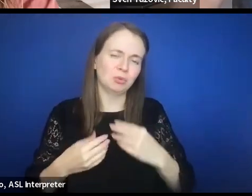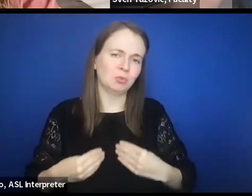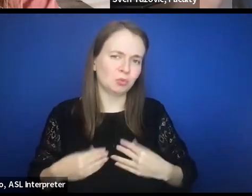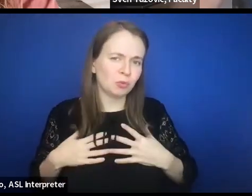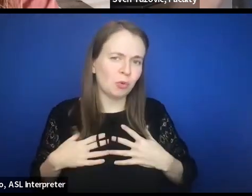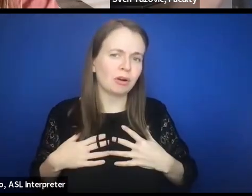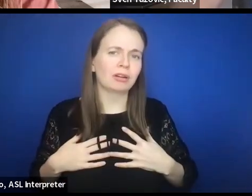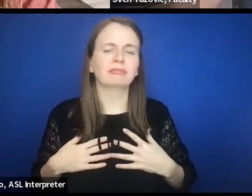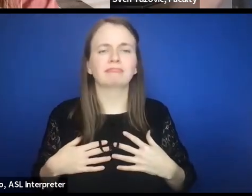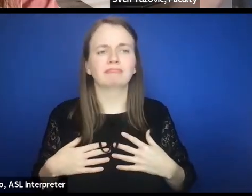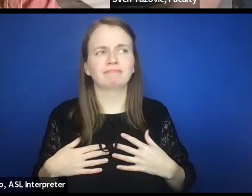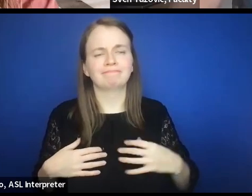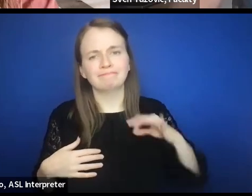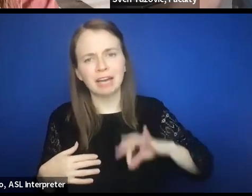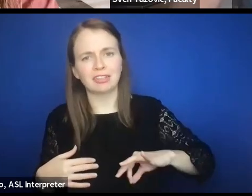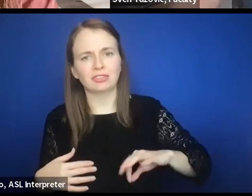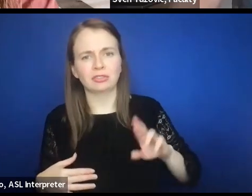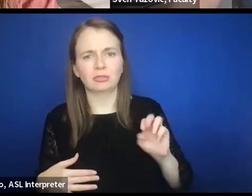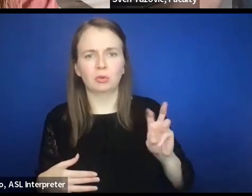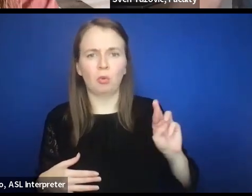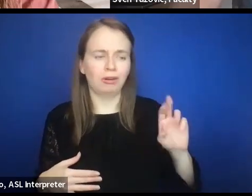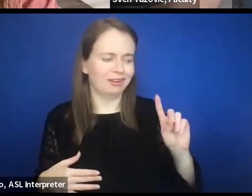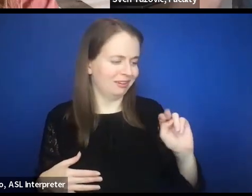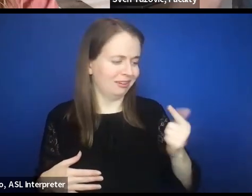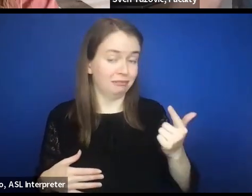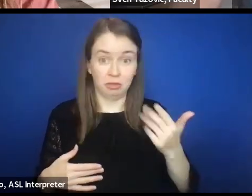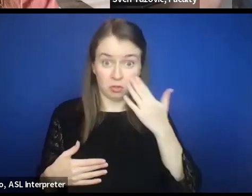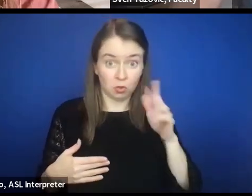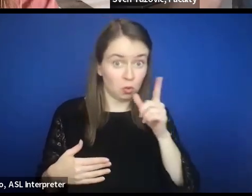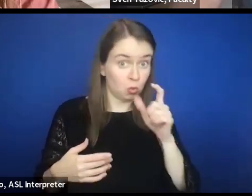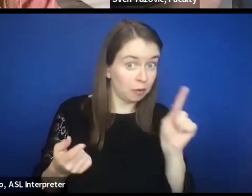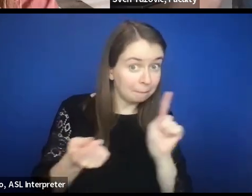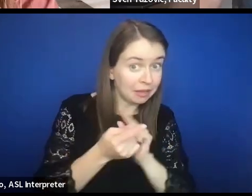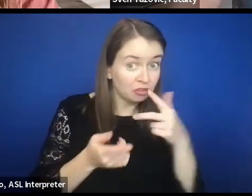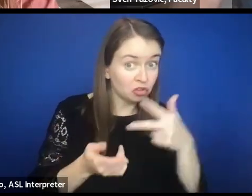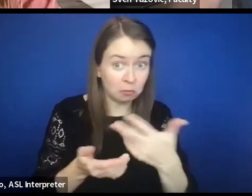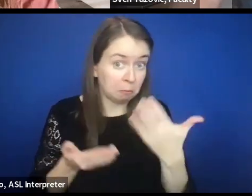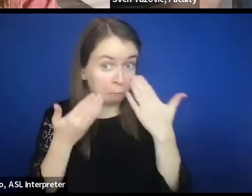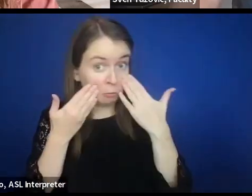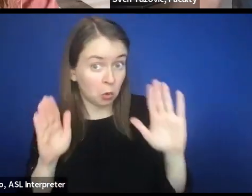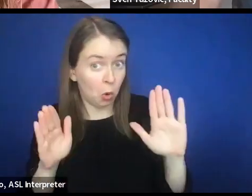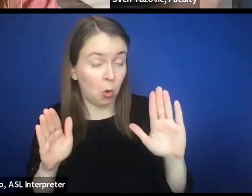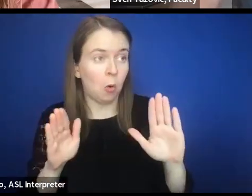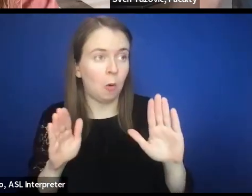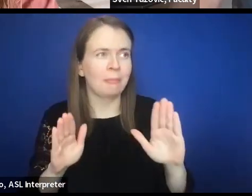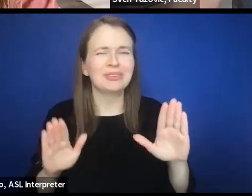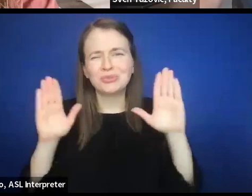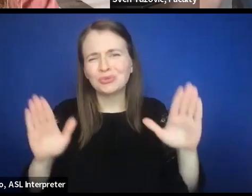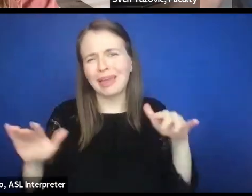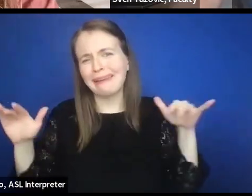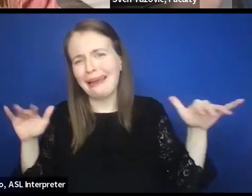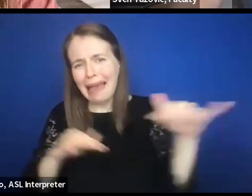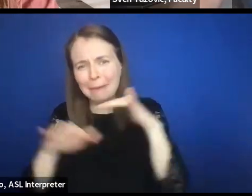challenge. So you don't really know who you're going to meet on the ship. And I think we had such a great